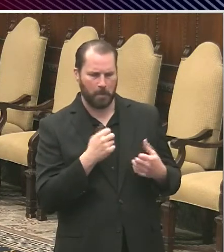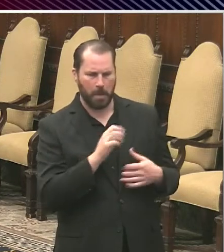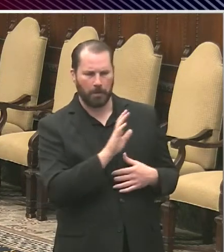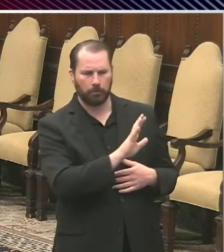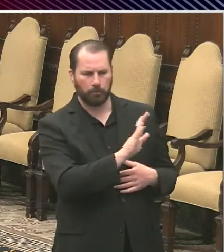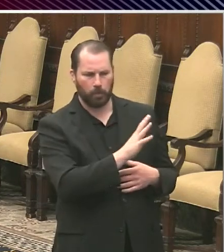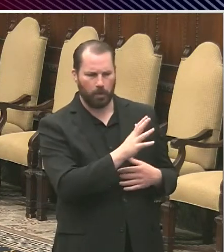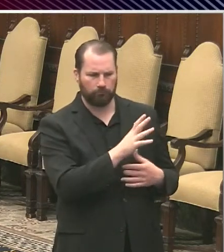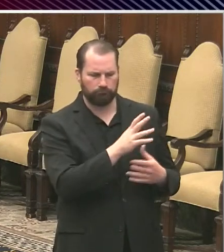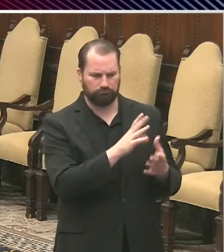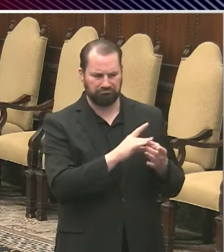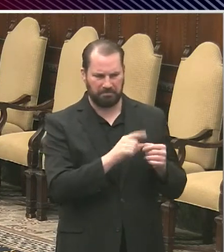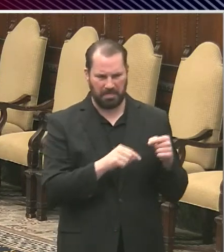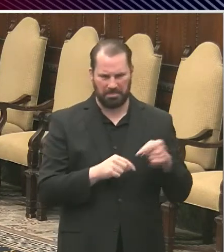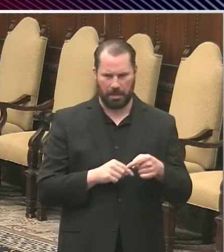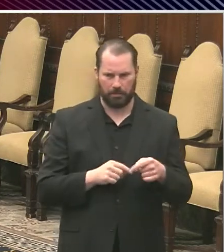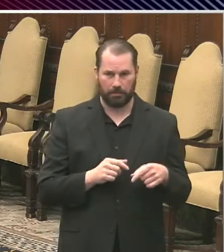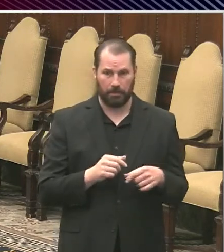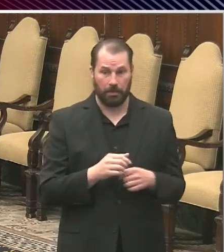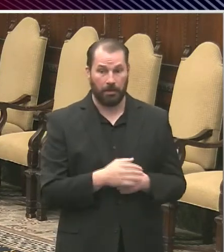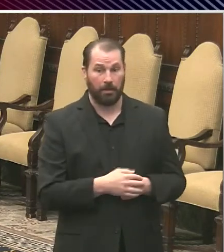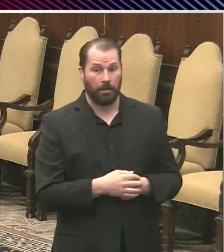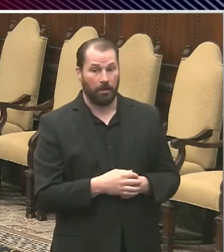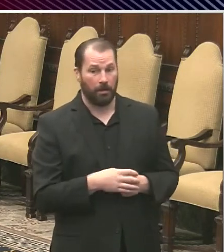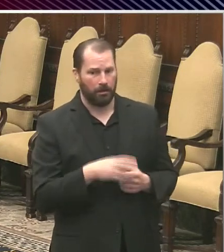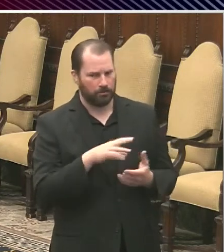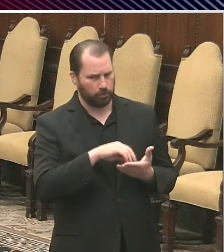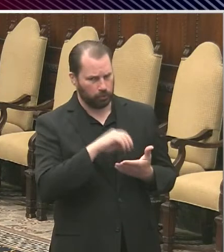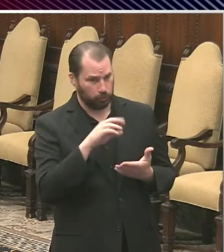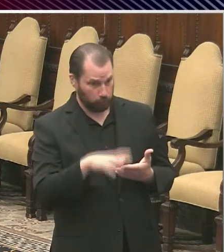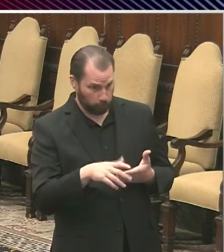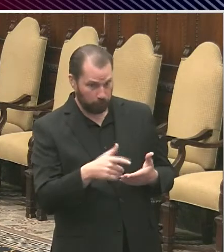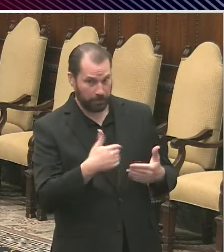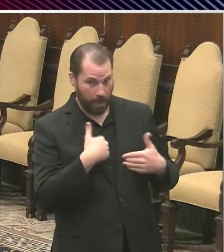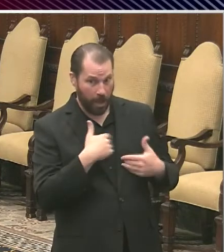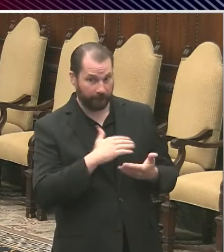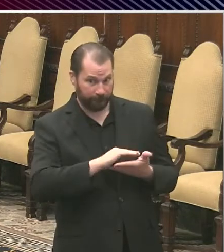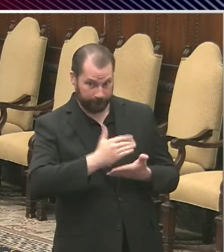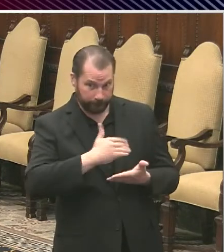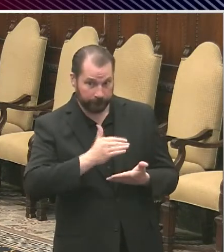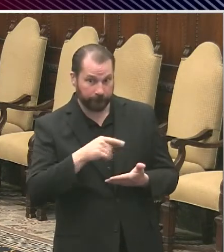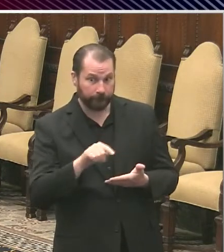The students that have laptops that can't afford internet,